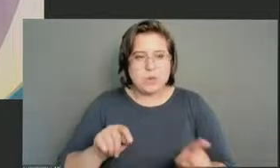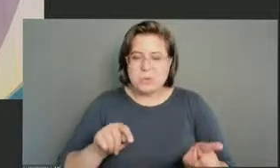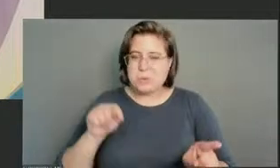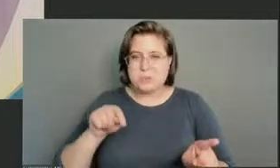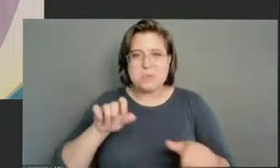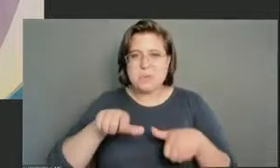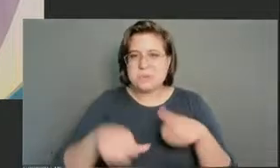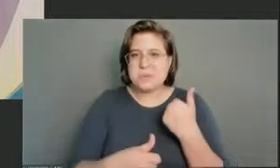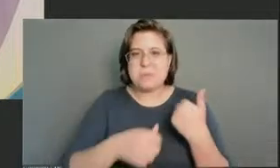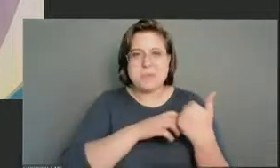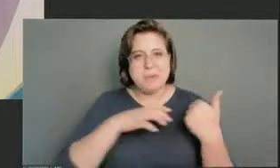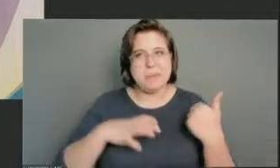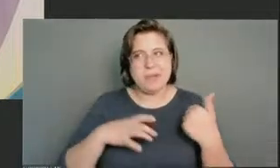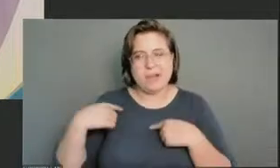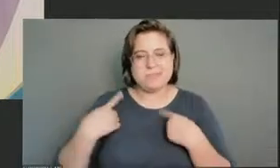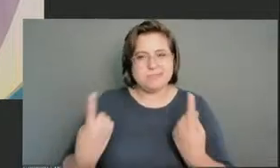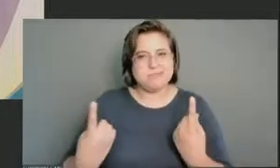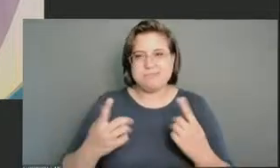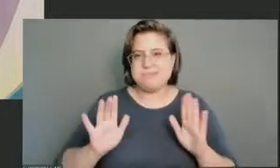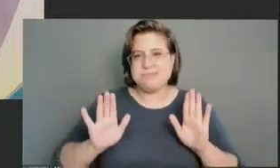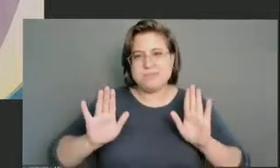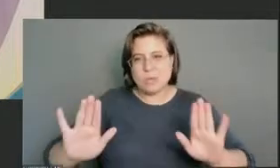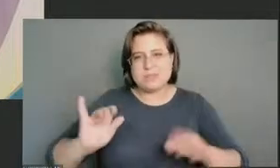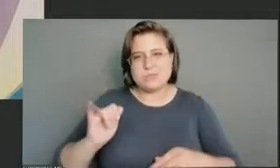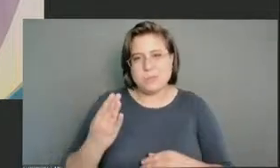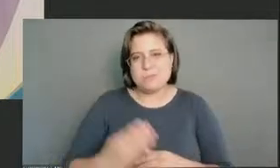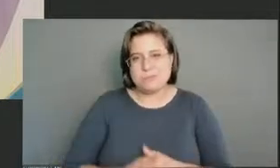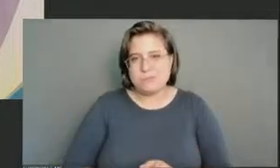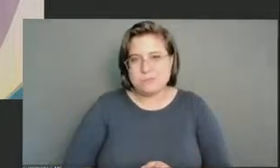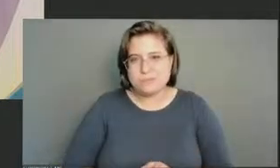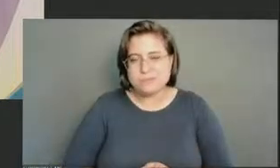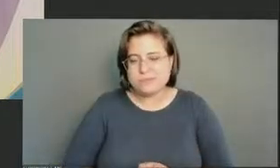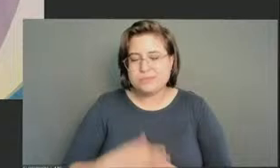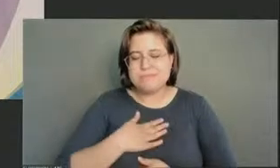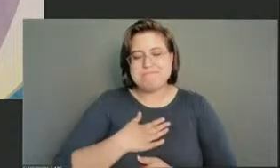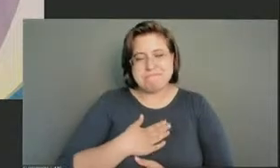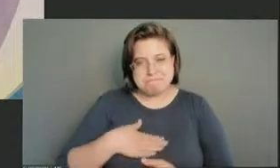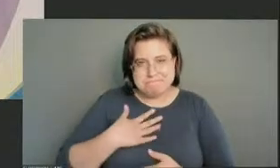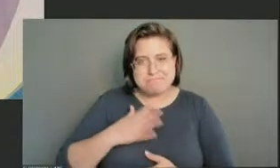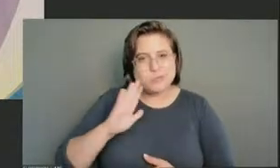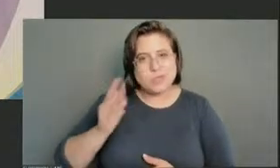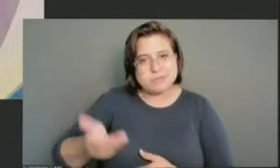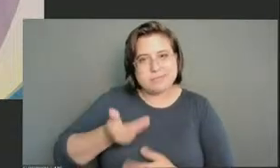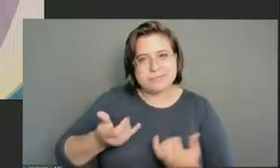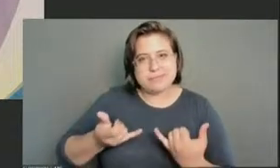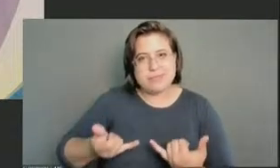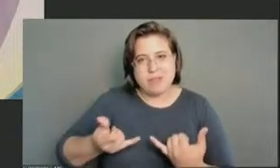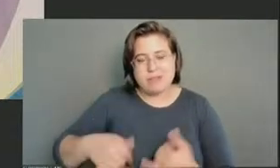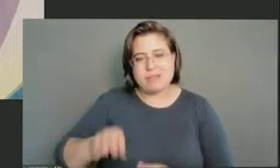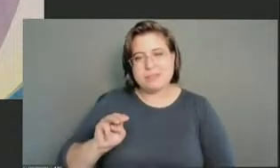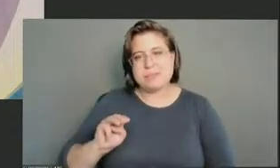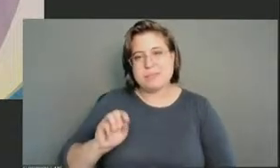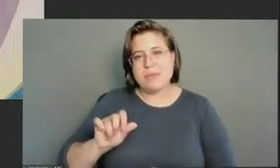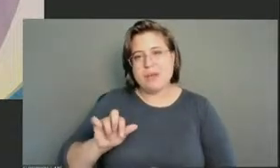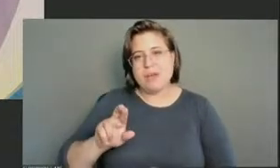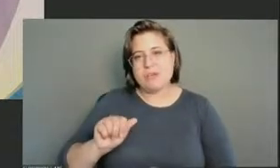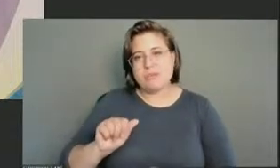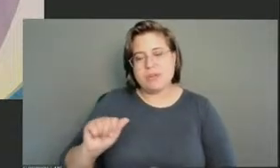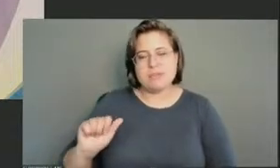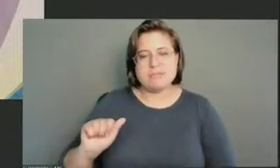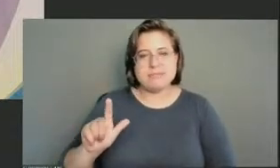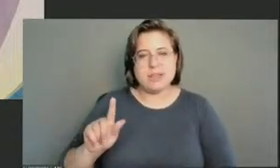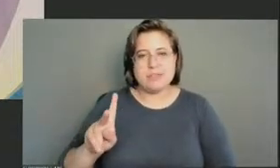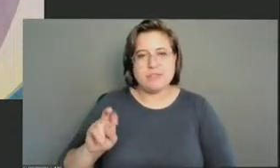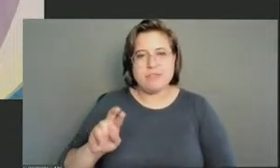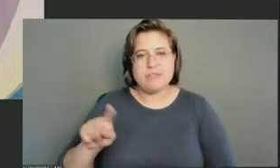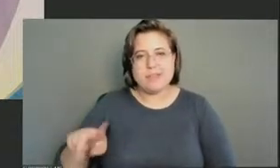have done. And it is with great pleasure that I introduce Myra Alvarez. Myra, take